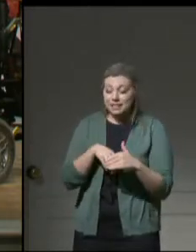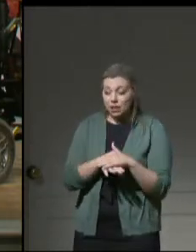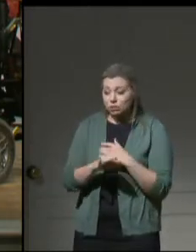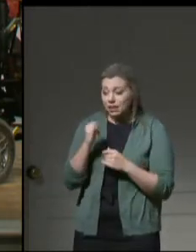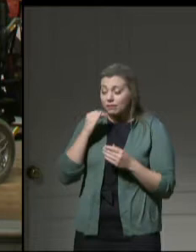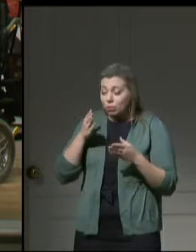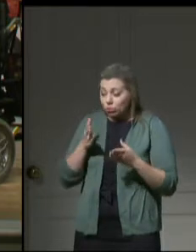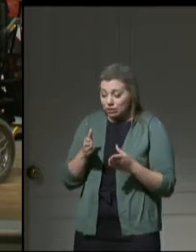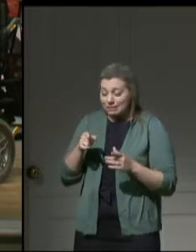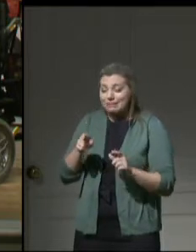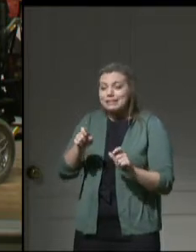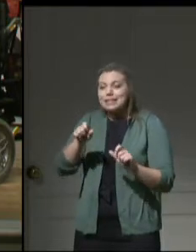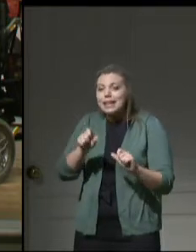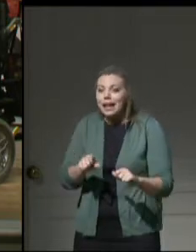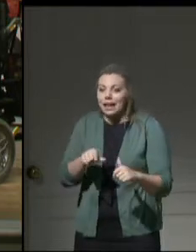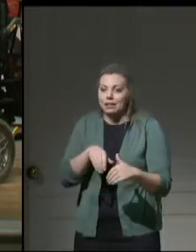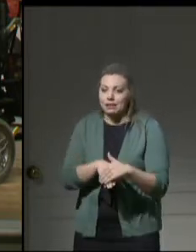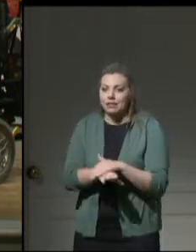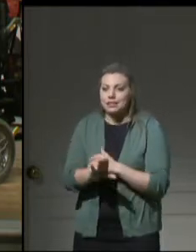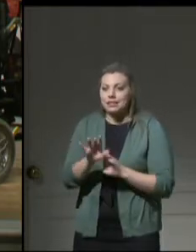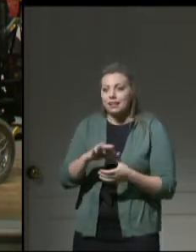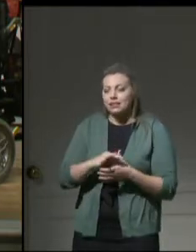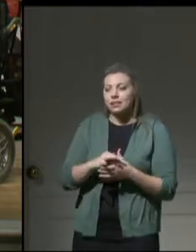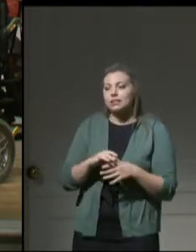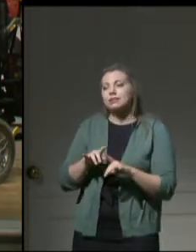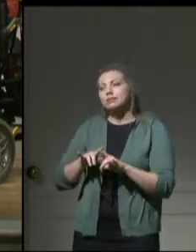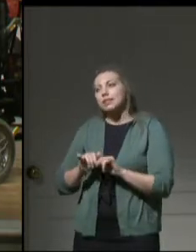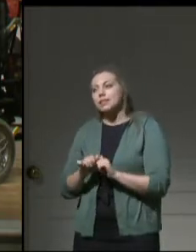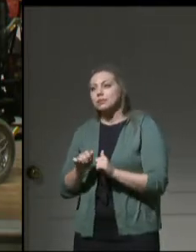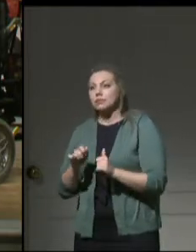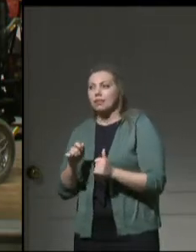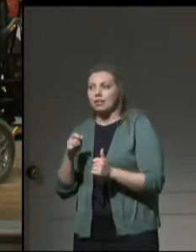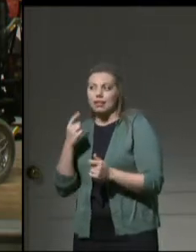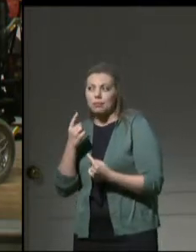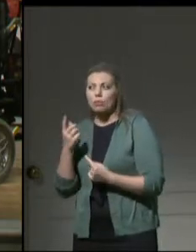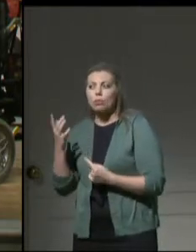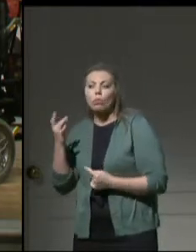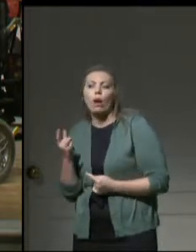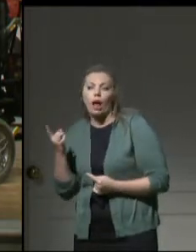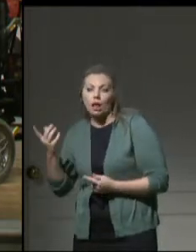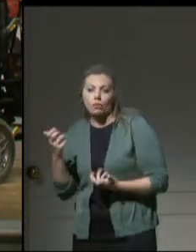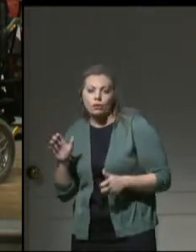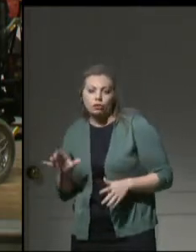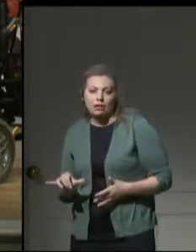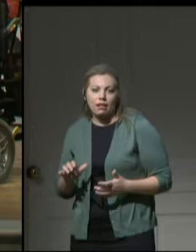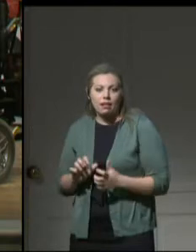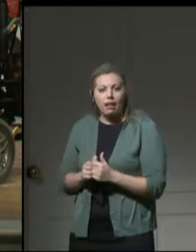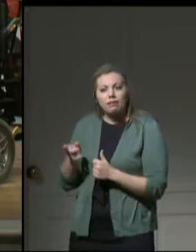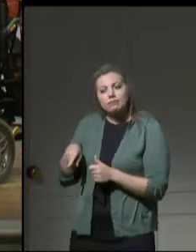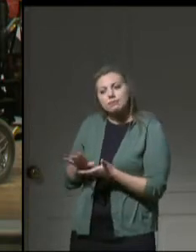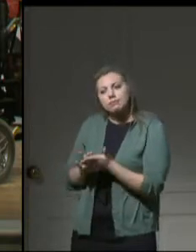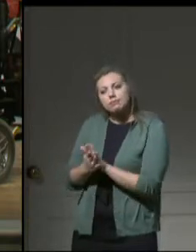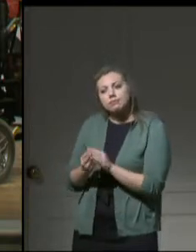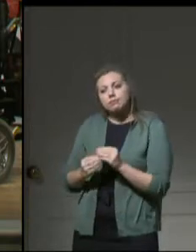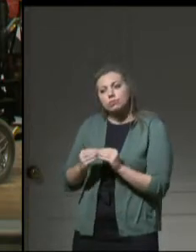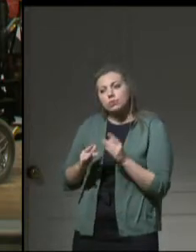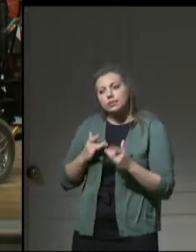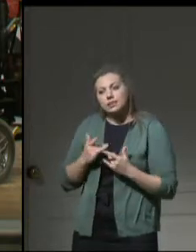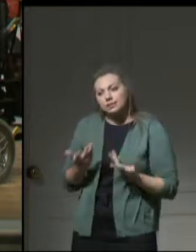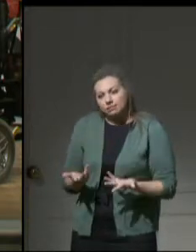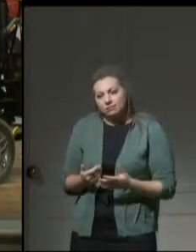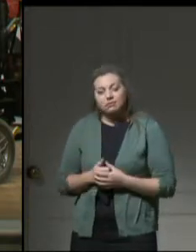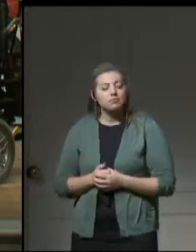someone can access that content, but also thinking about, well, why would they, or how can we get them more excited about that?